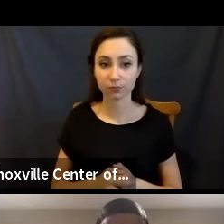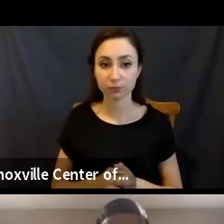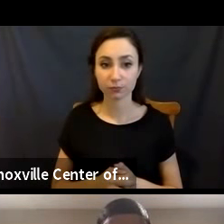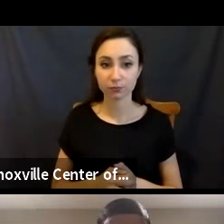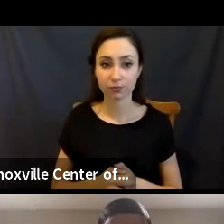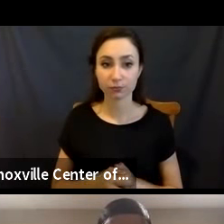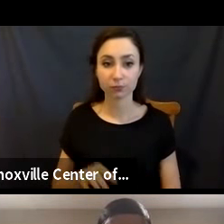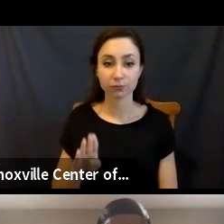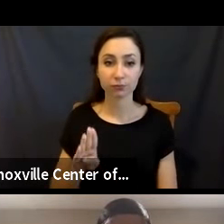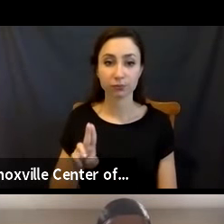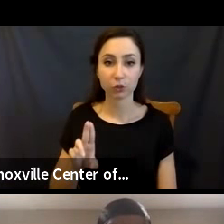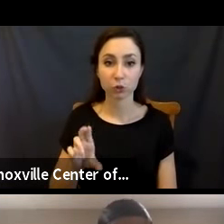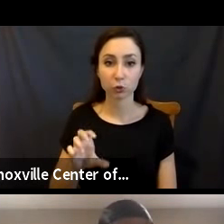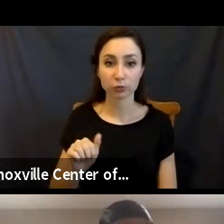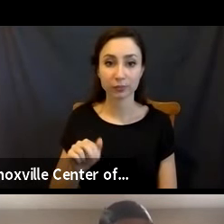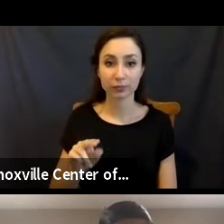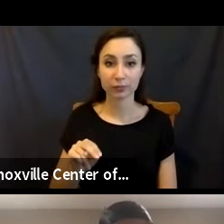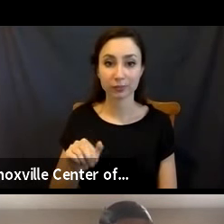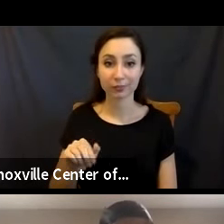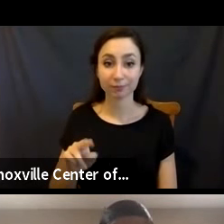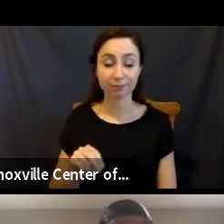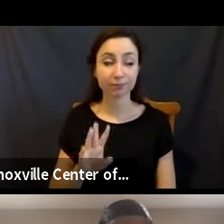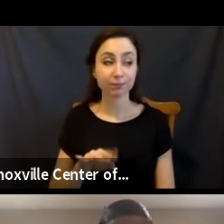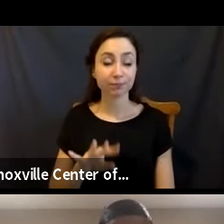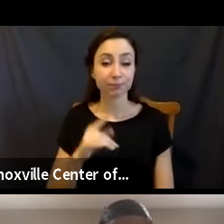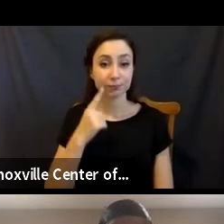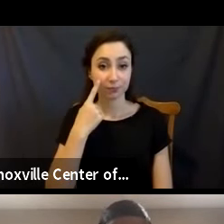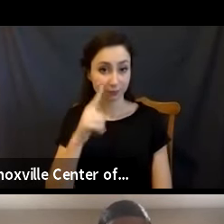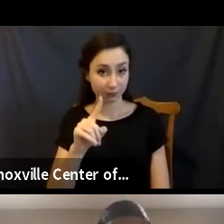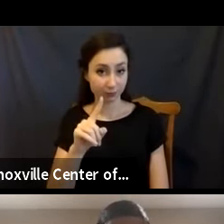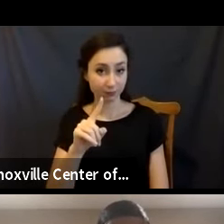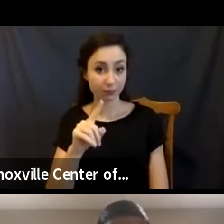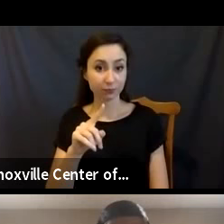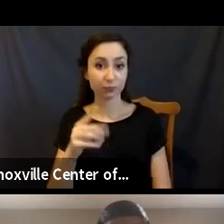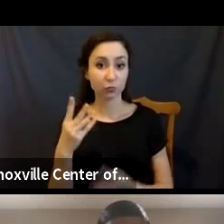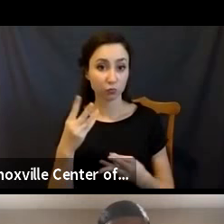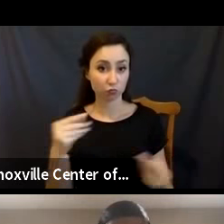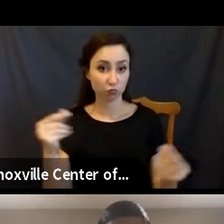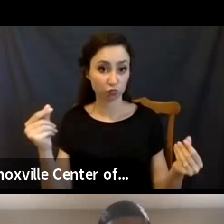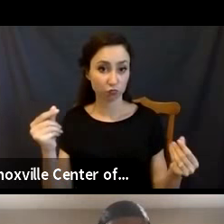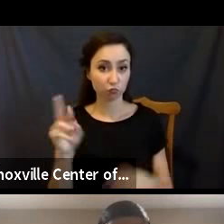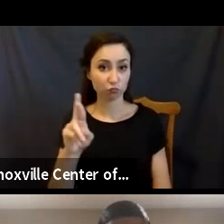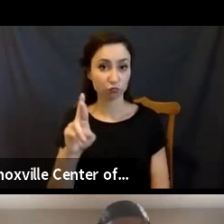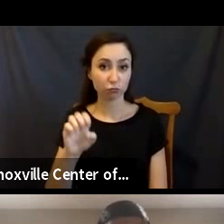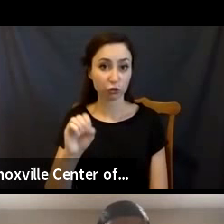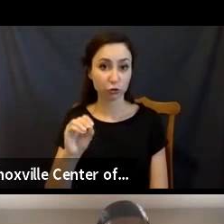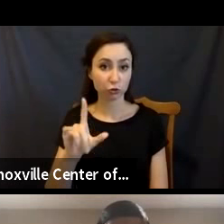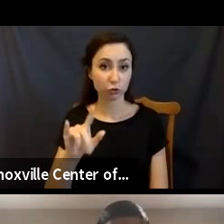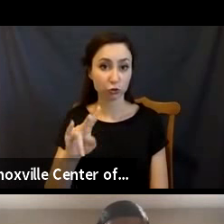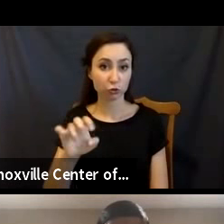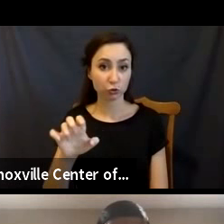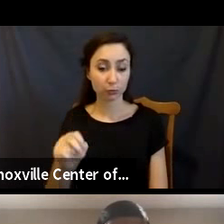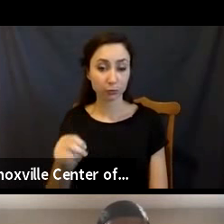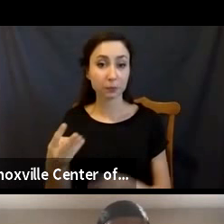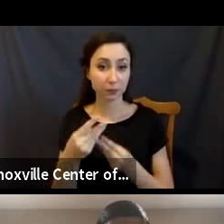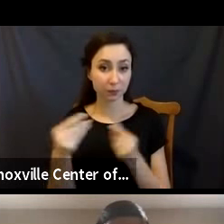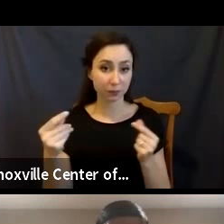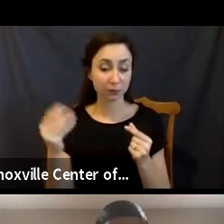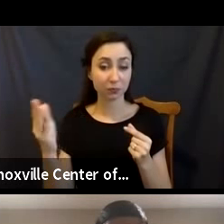On the note of the resolution that was brought forth by Commissioner Biggs